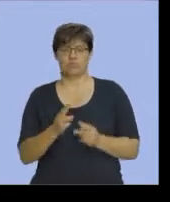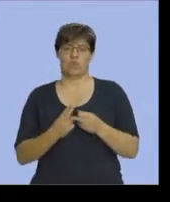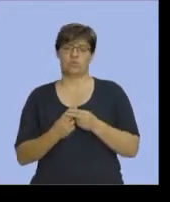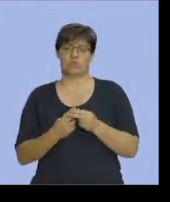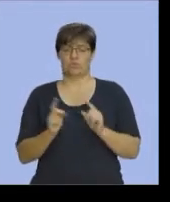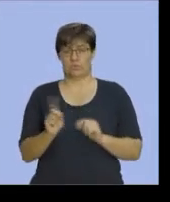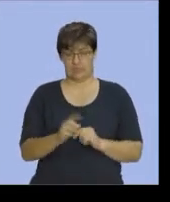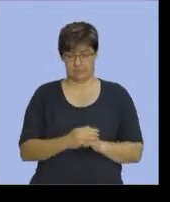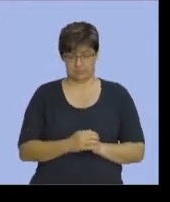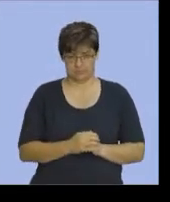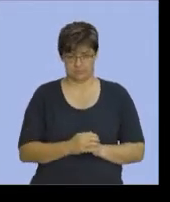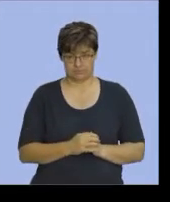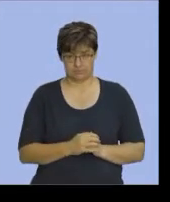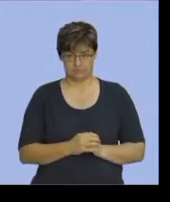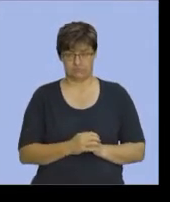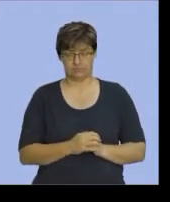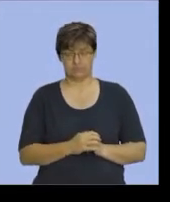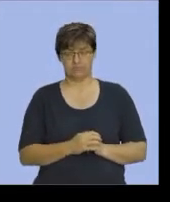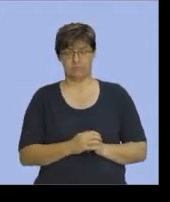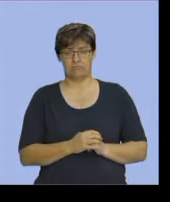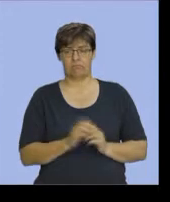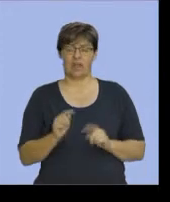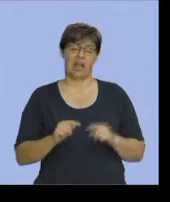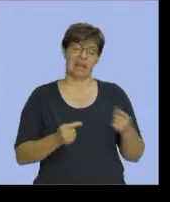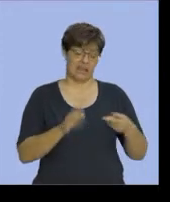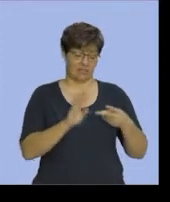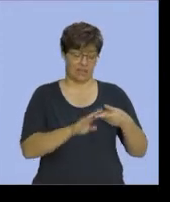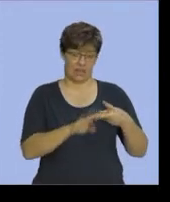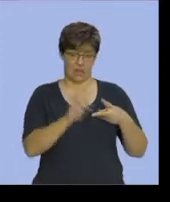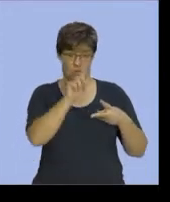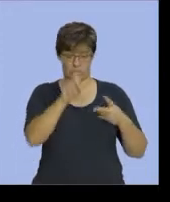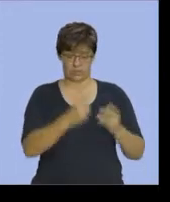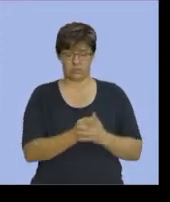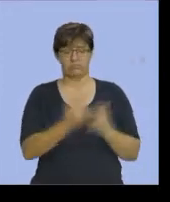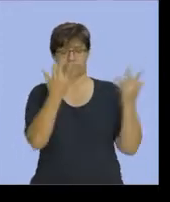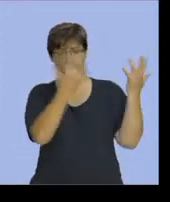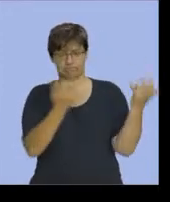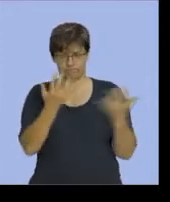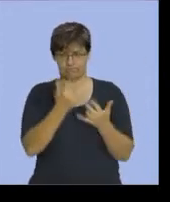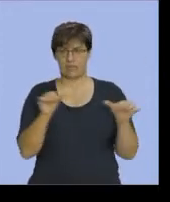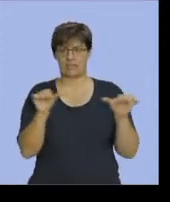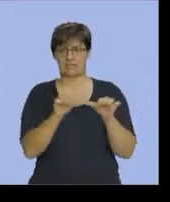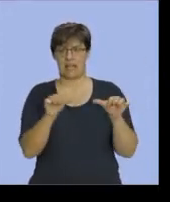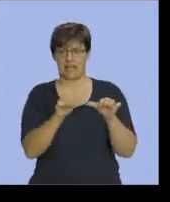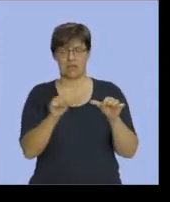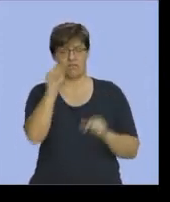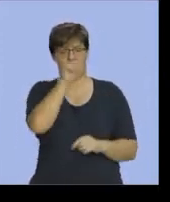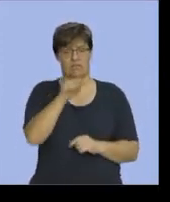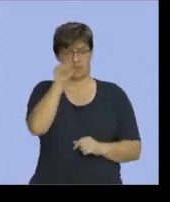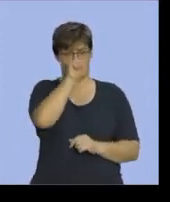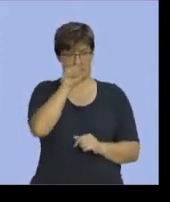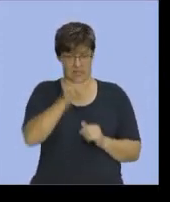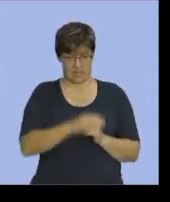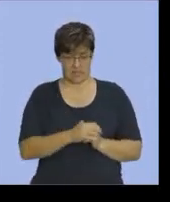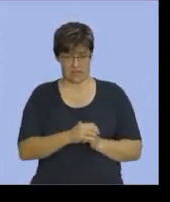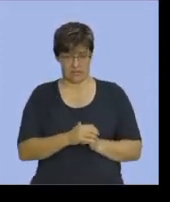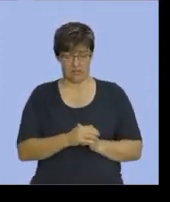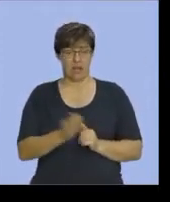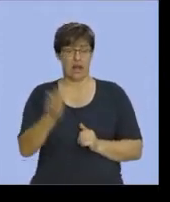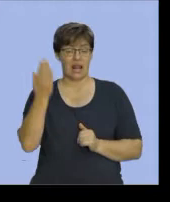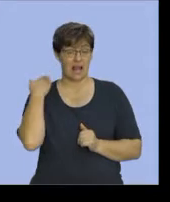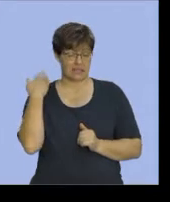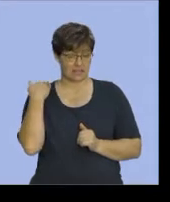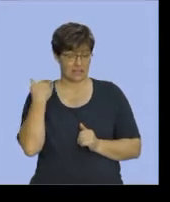of having specific units. Another question is, calculate the size of theta. Remember, the